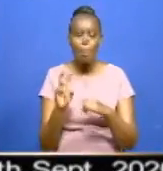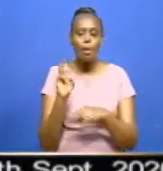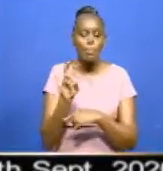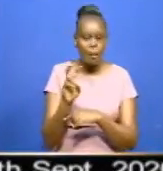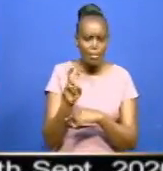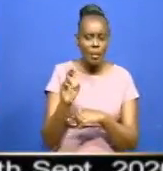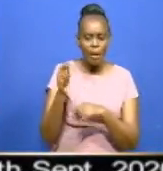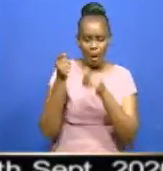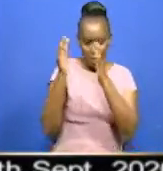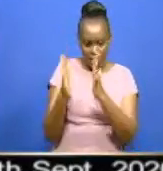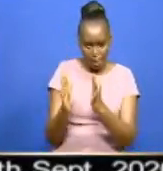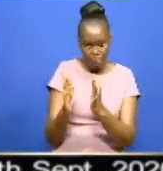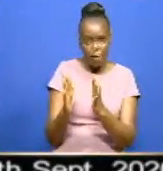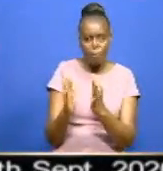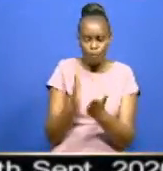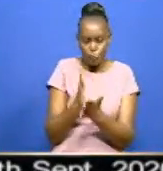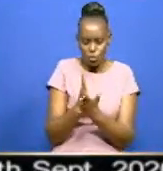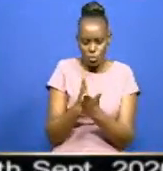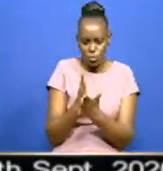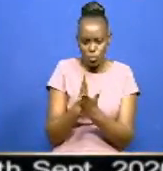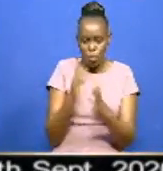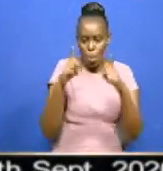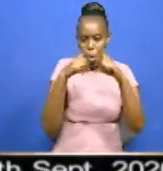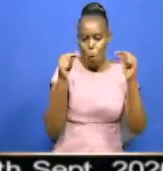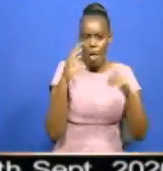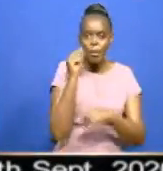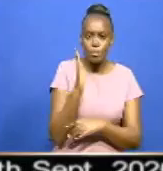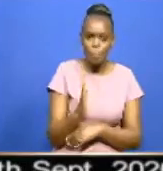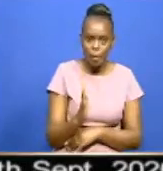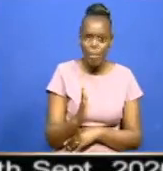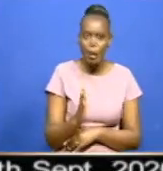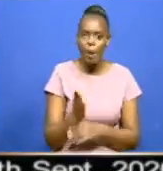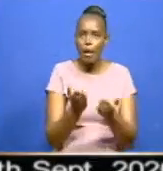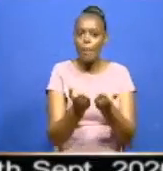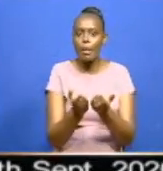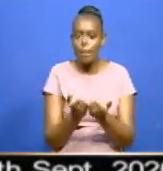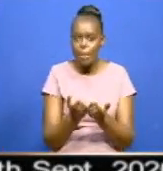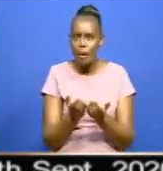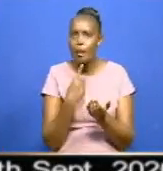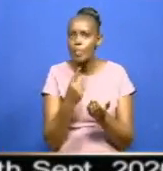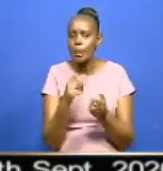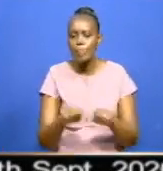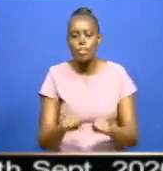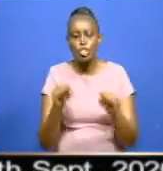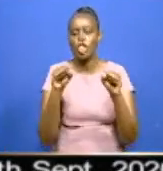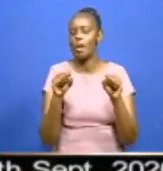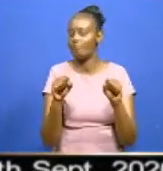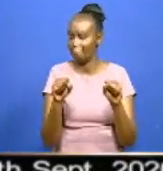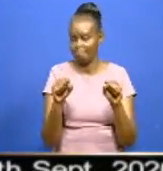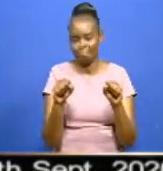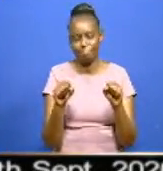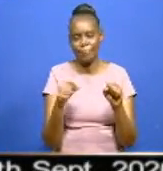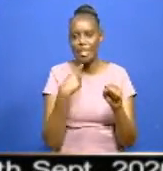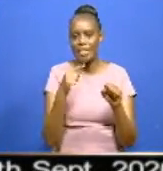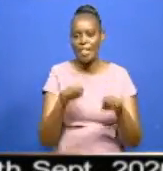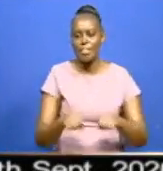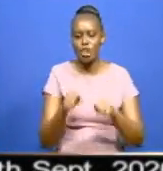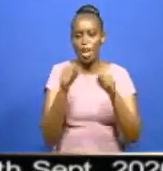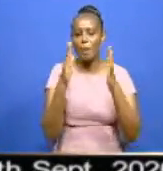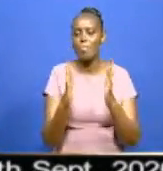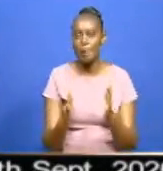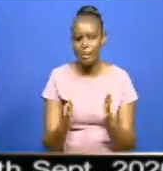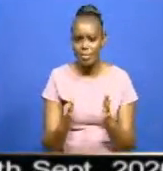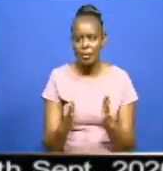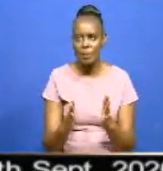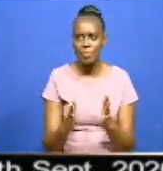is a Kenyan, that indeed, in your words, Mr. Speaker, we might not need to be saying chairman, we might say chairperson, but we would